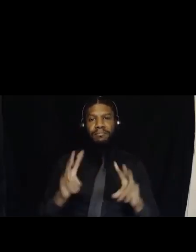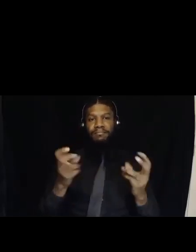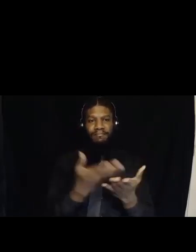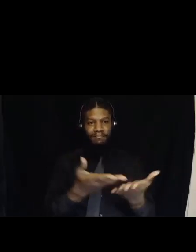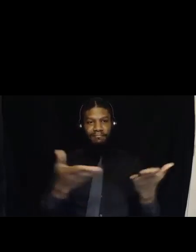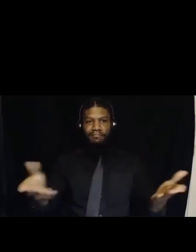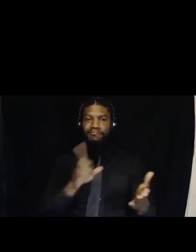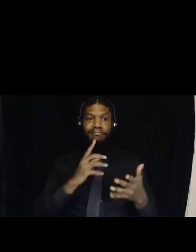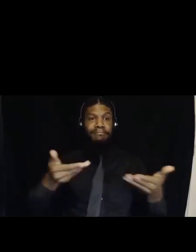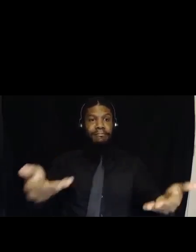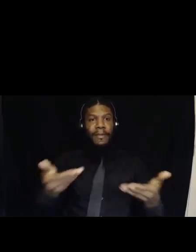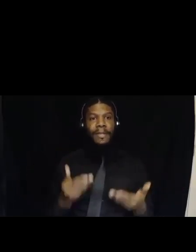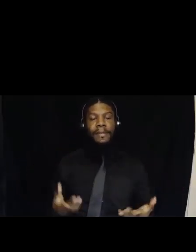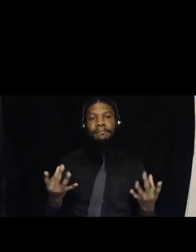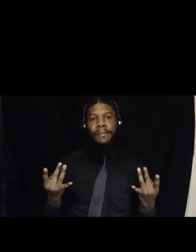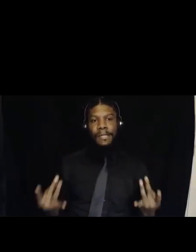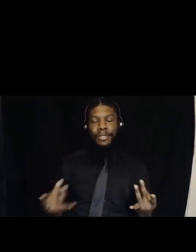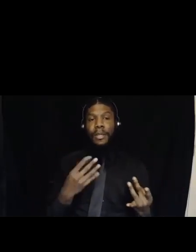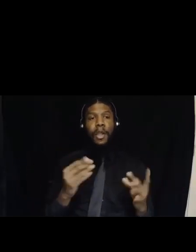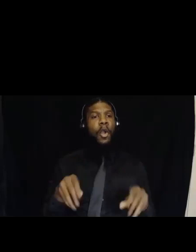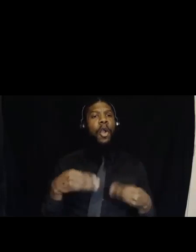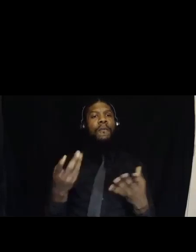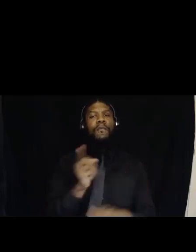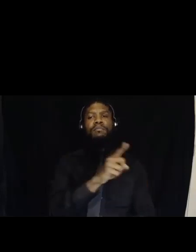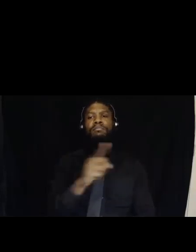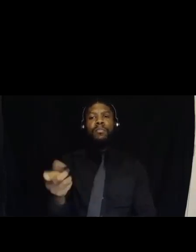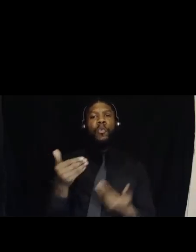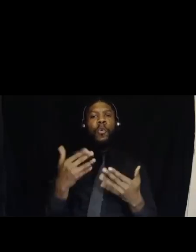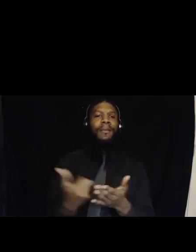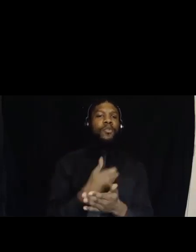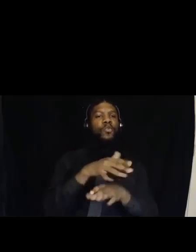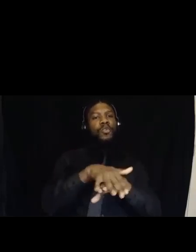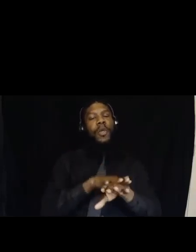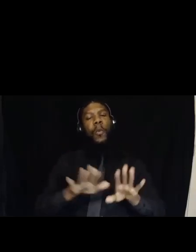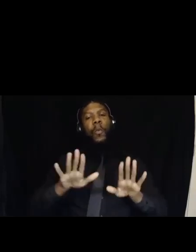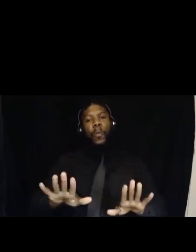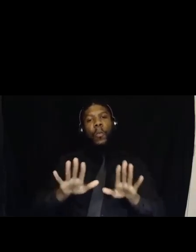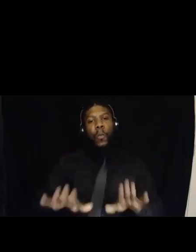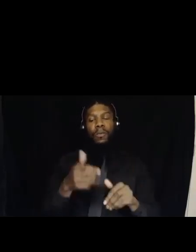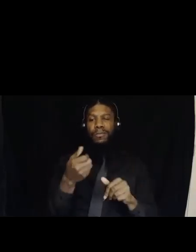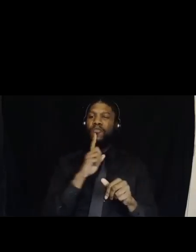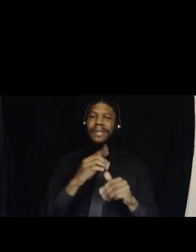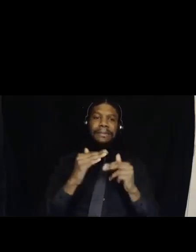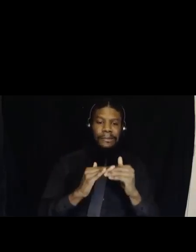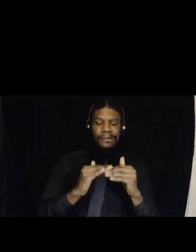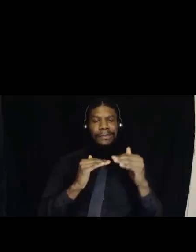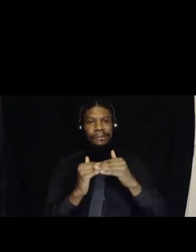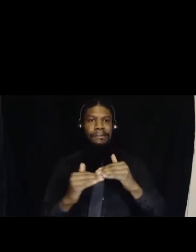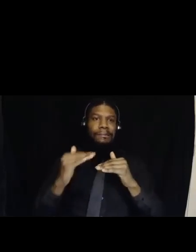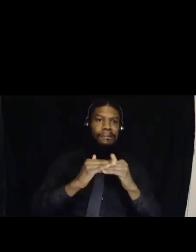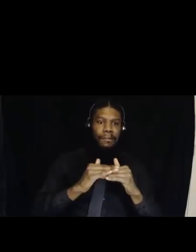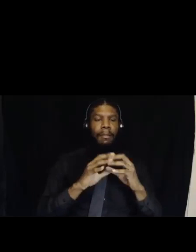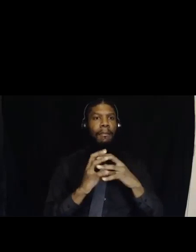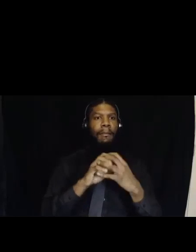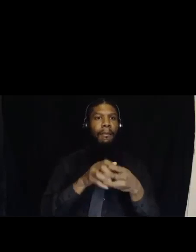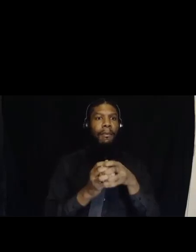meditation, and an offering to slow down and focus on the deeply rich, layered, and nuanced parts that comprise Project's